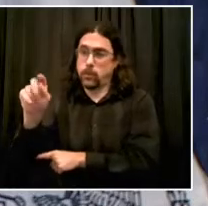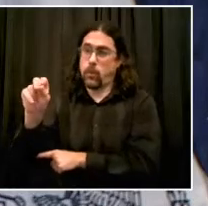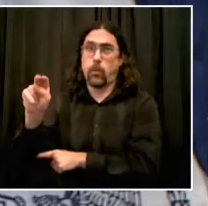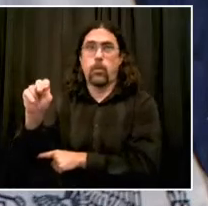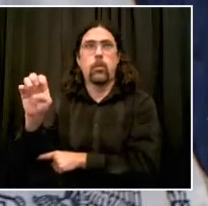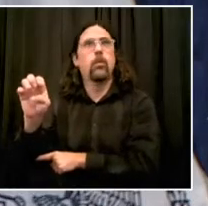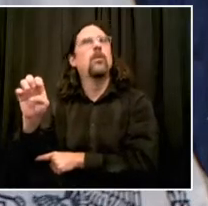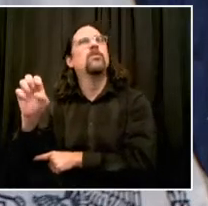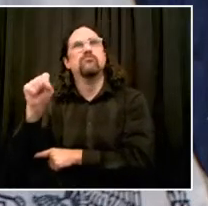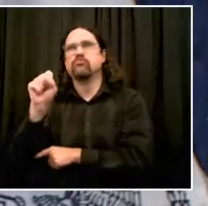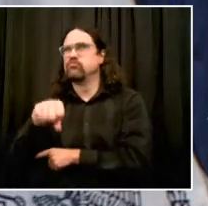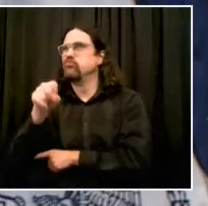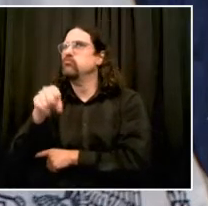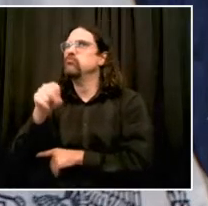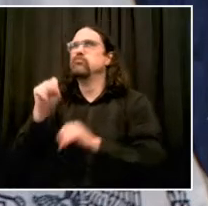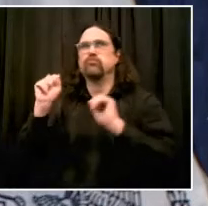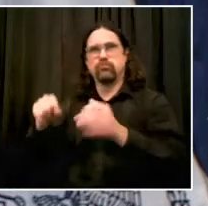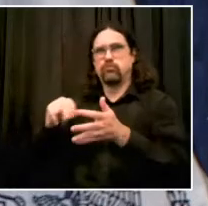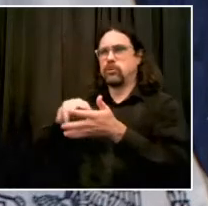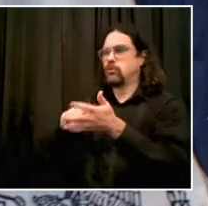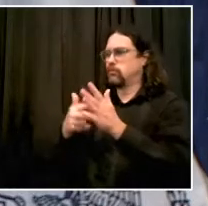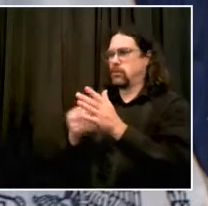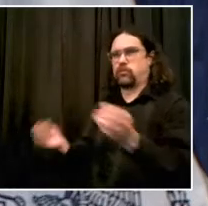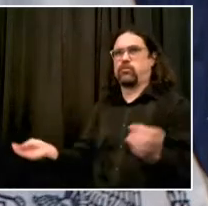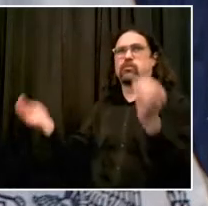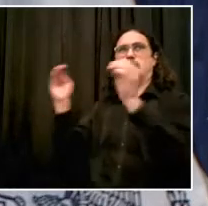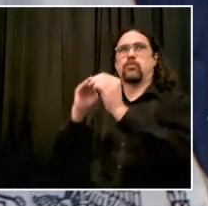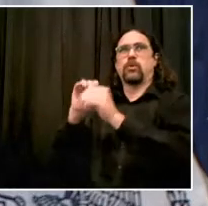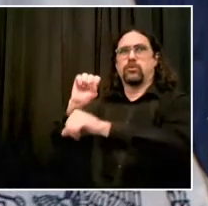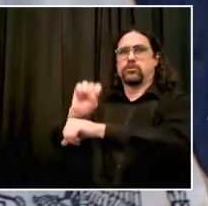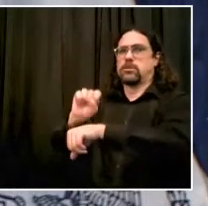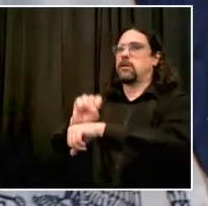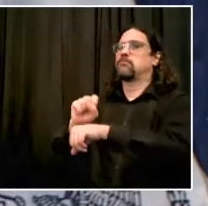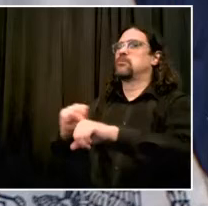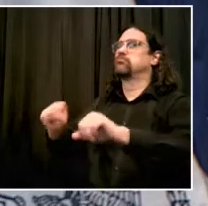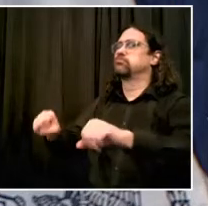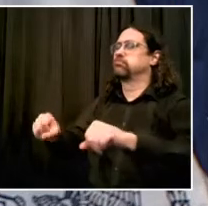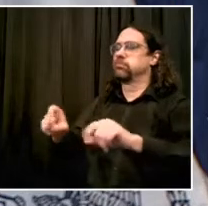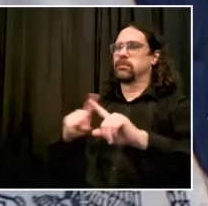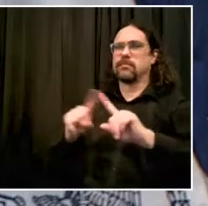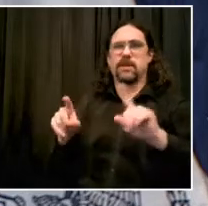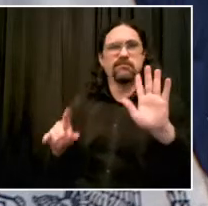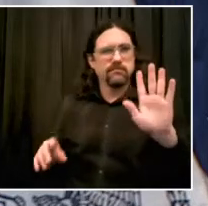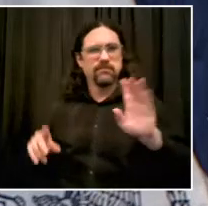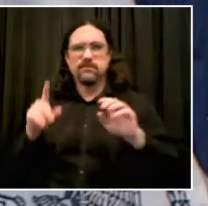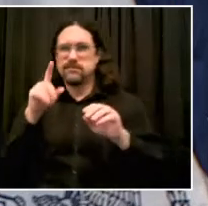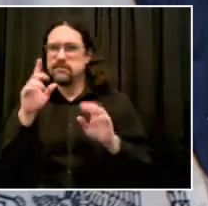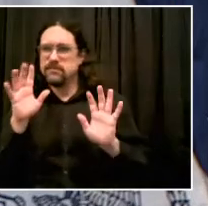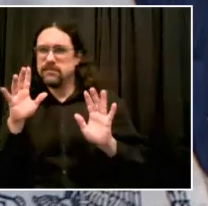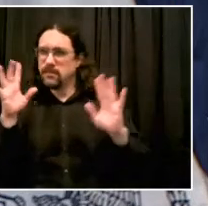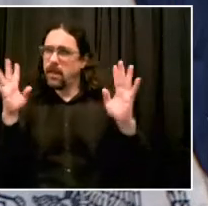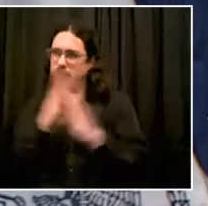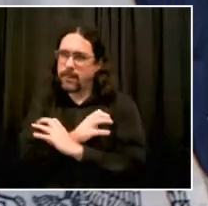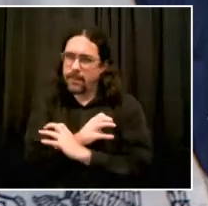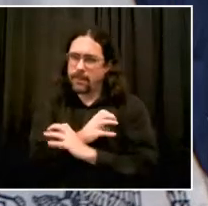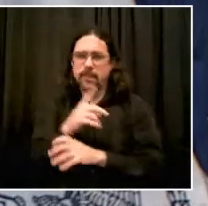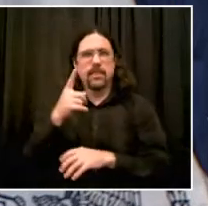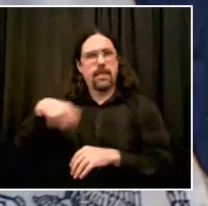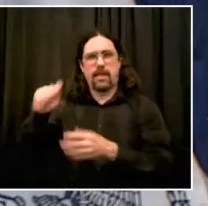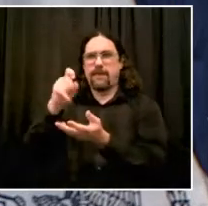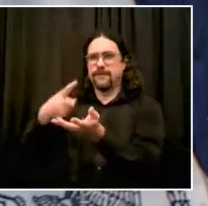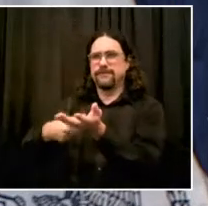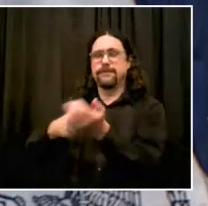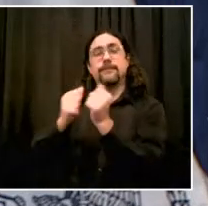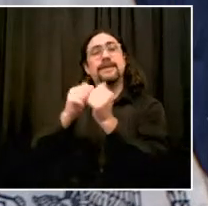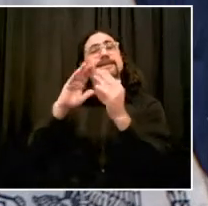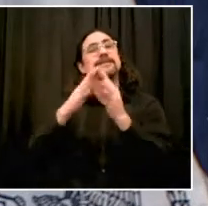Economic Development, Vicki Bean, her team, James Patchett, the Economic Development Corporation, everyone is doing this work every day, talking to business